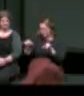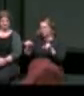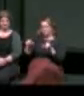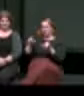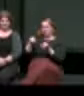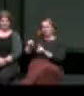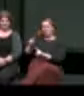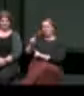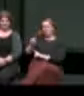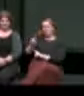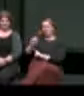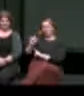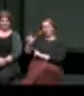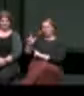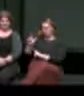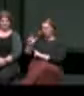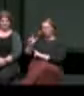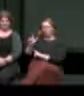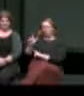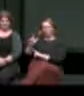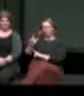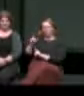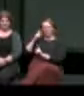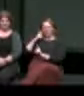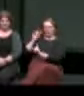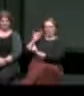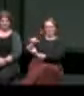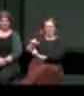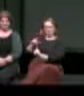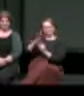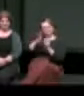this tunnel serves that purpose.